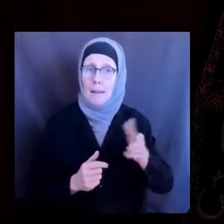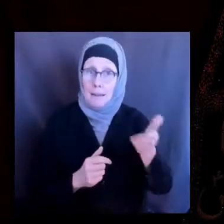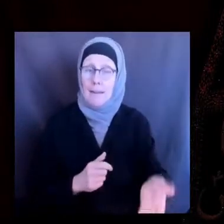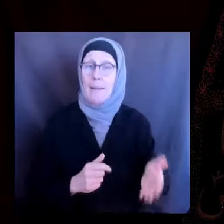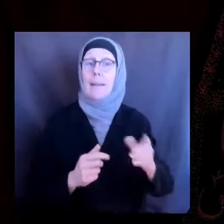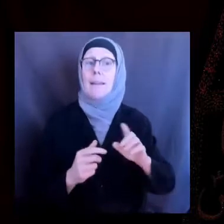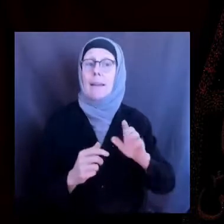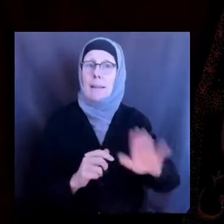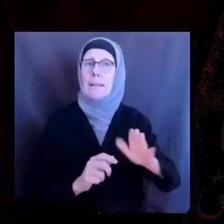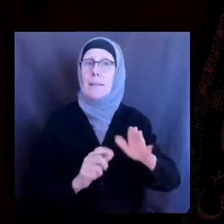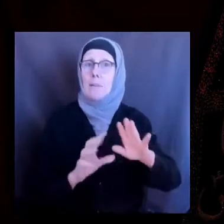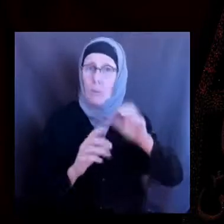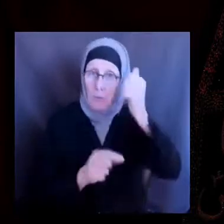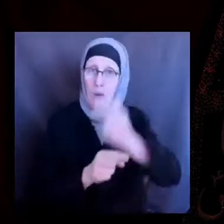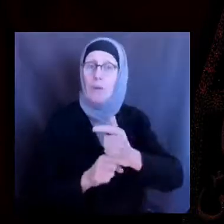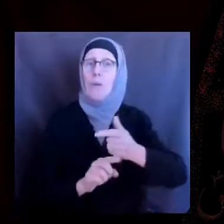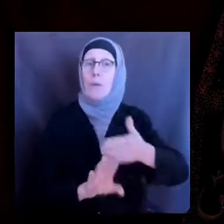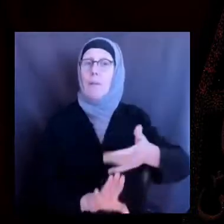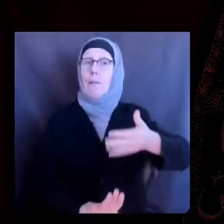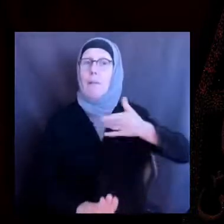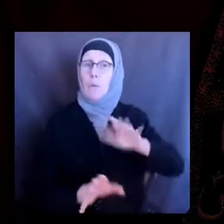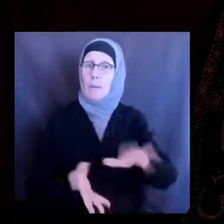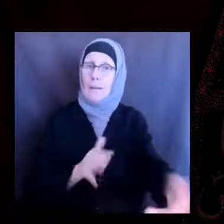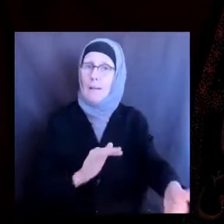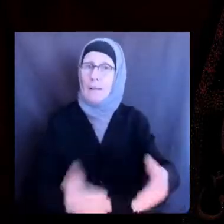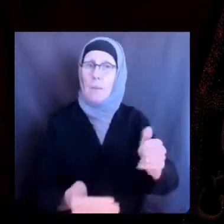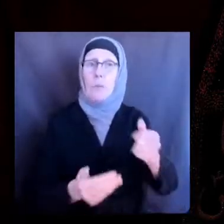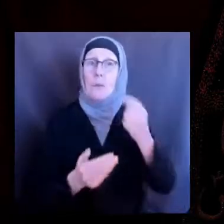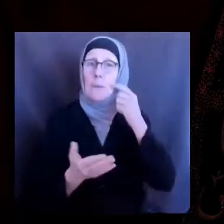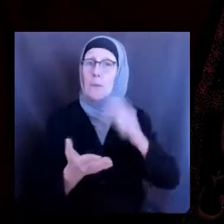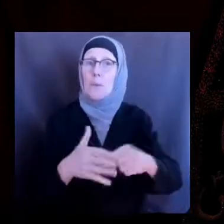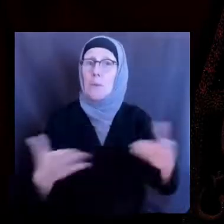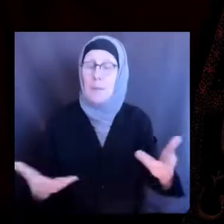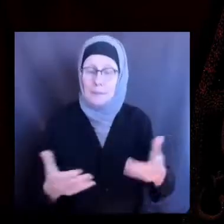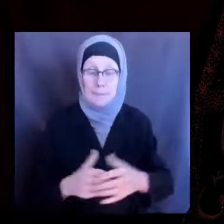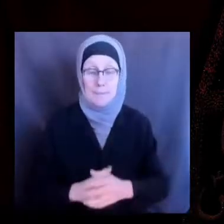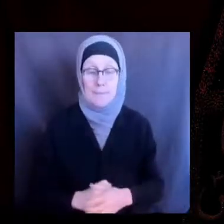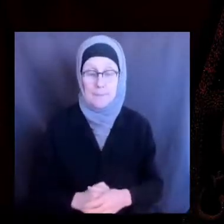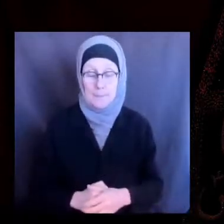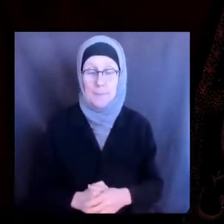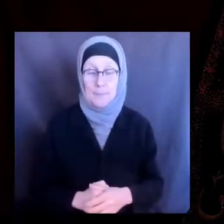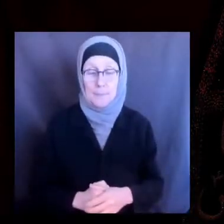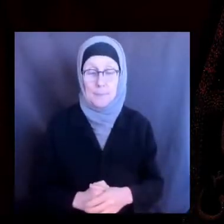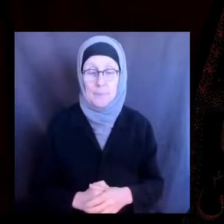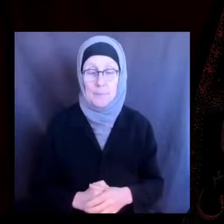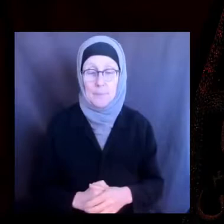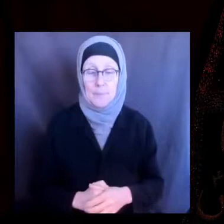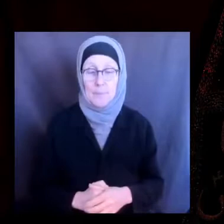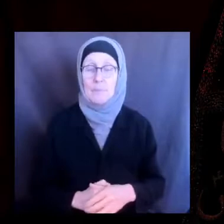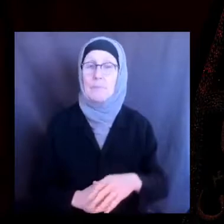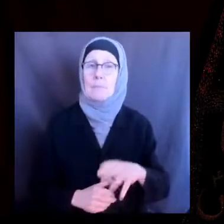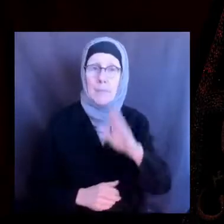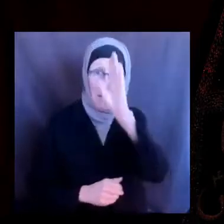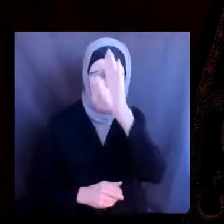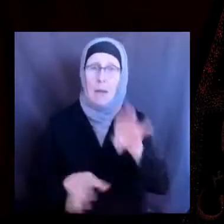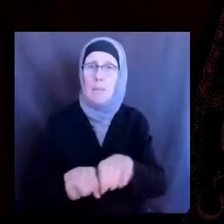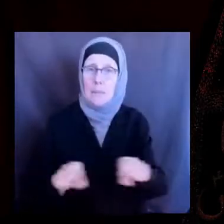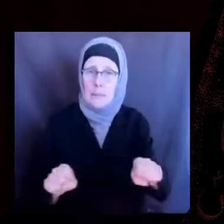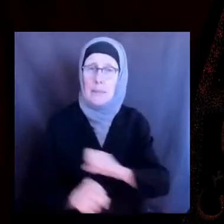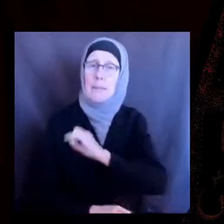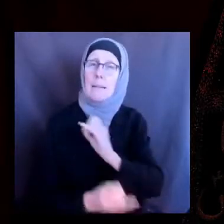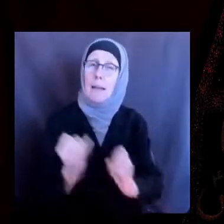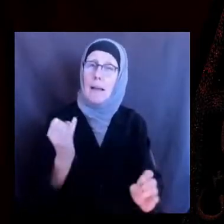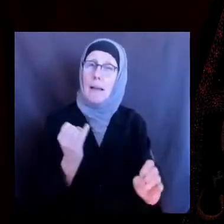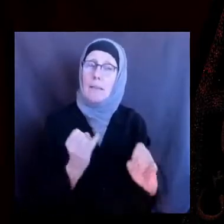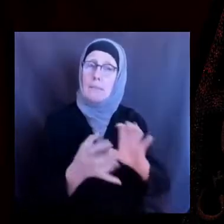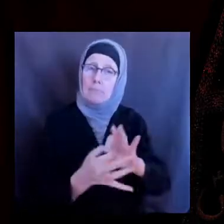Imam Hussain alayhi salam, he put his hand around the belt, holding on to the